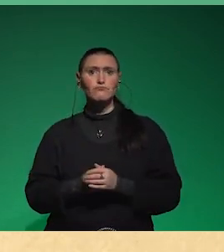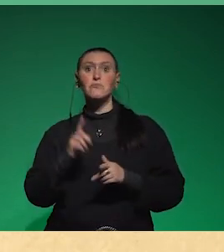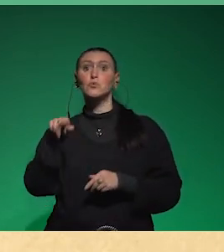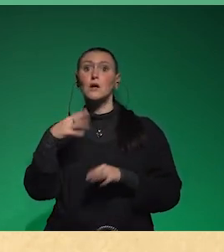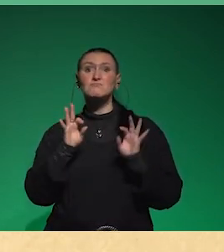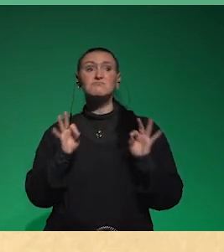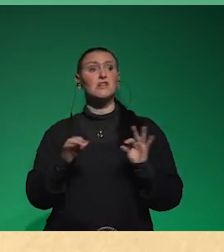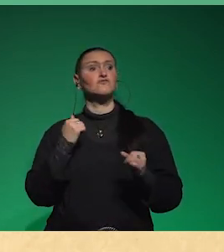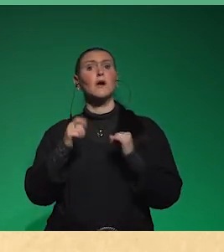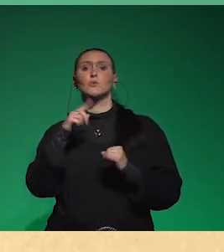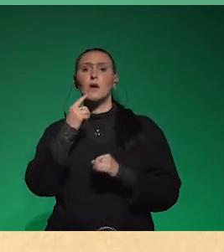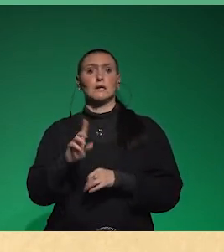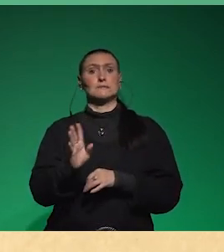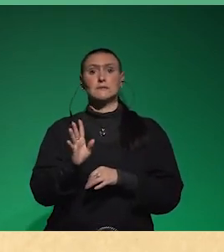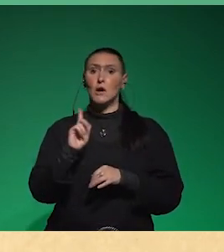that. So